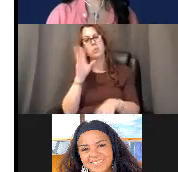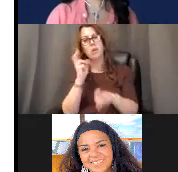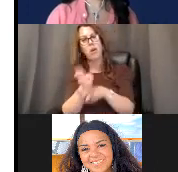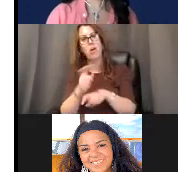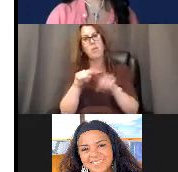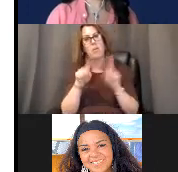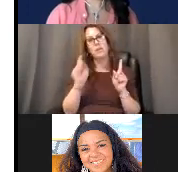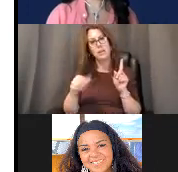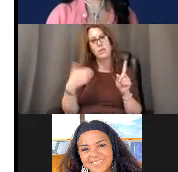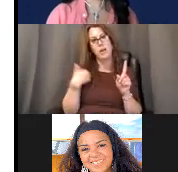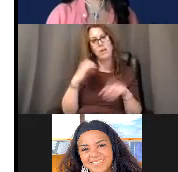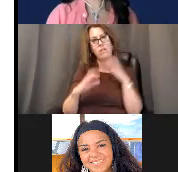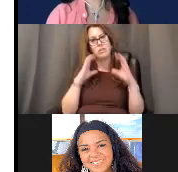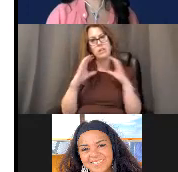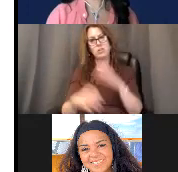slide.